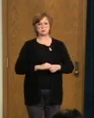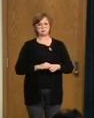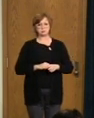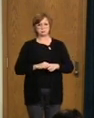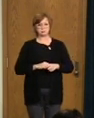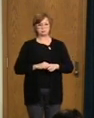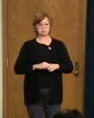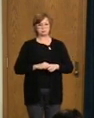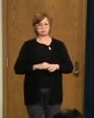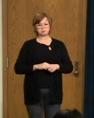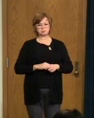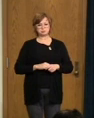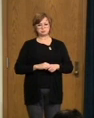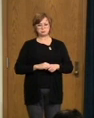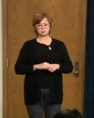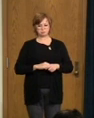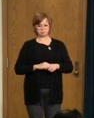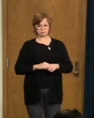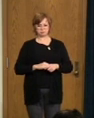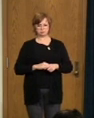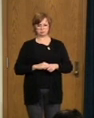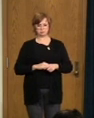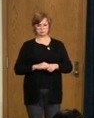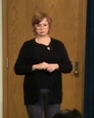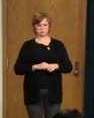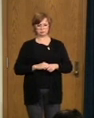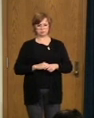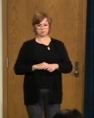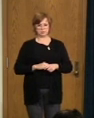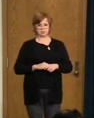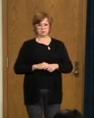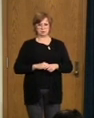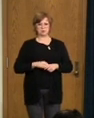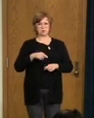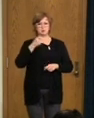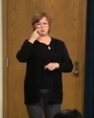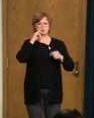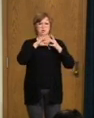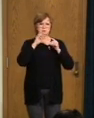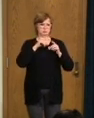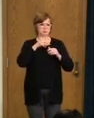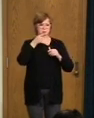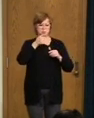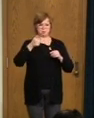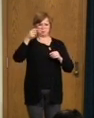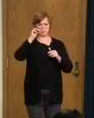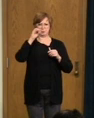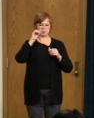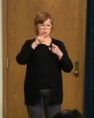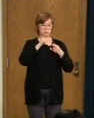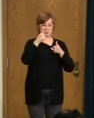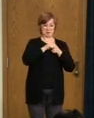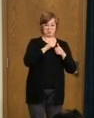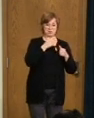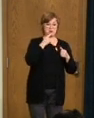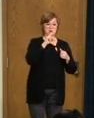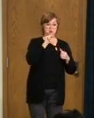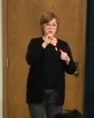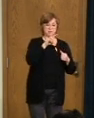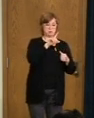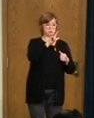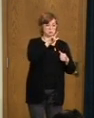Premier Moe, you've said a number of times you were hopeful that the November 27th measures would allow us to have Christmas. Do you think that